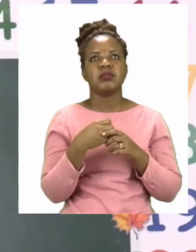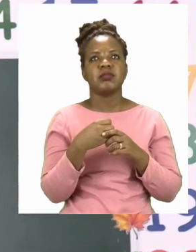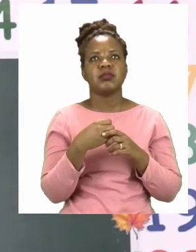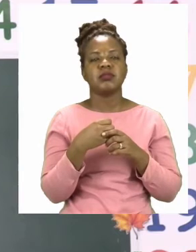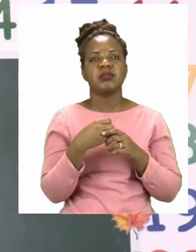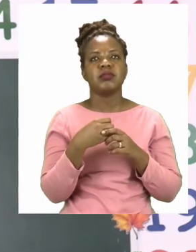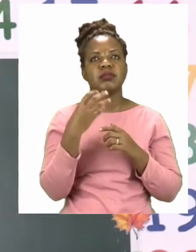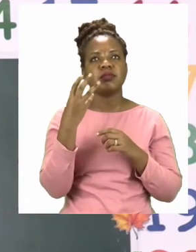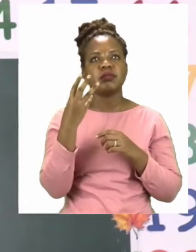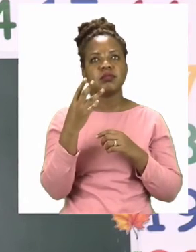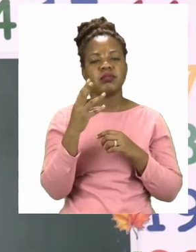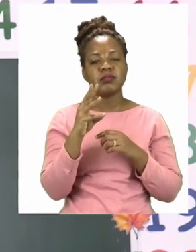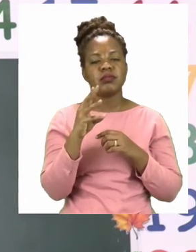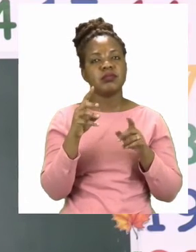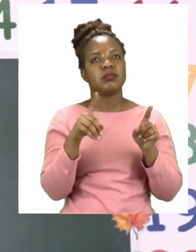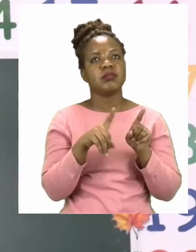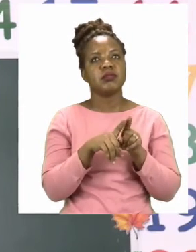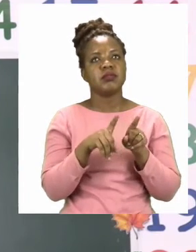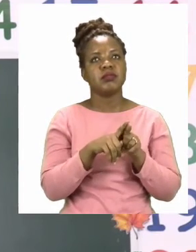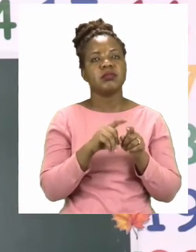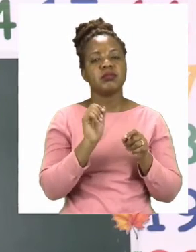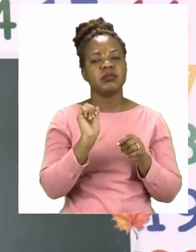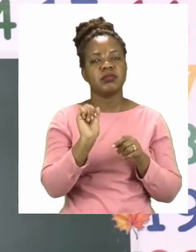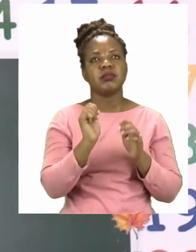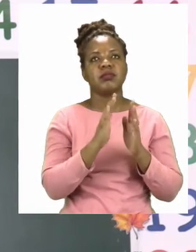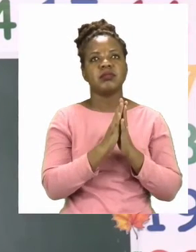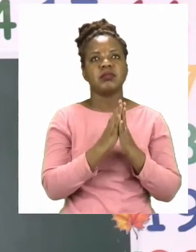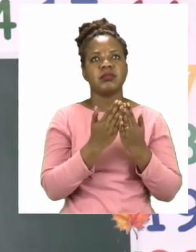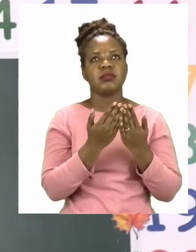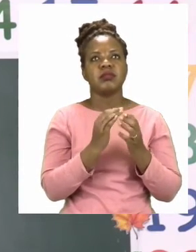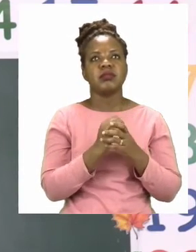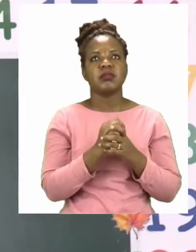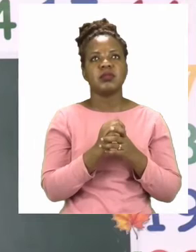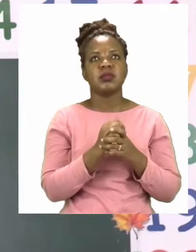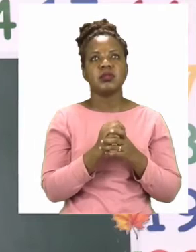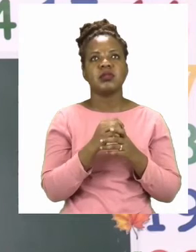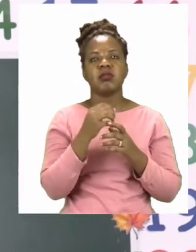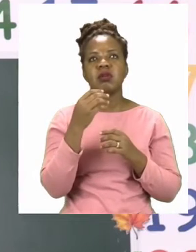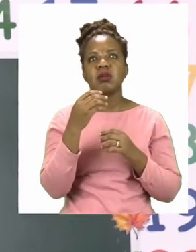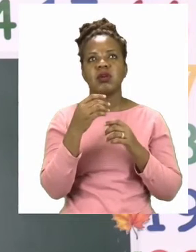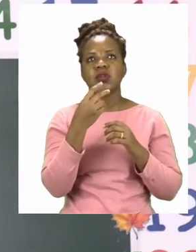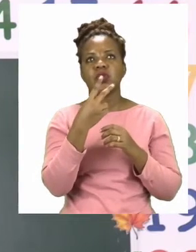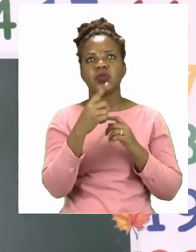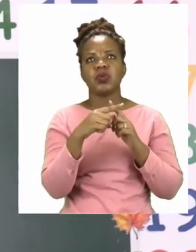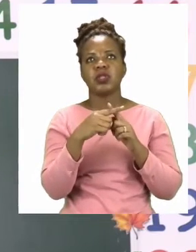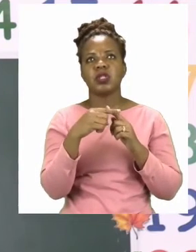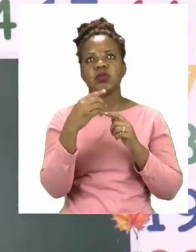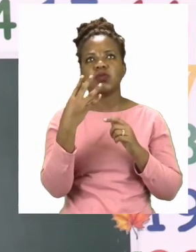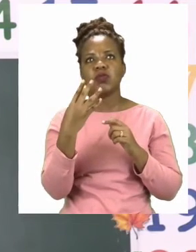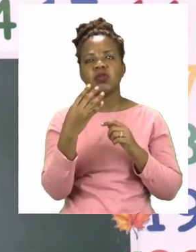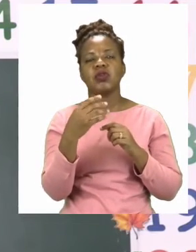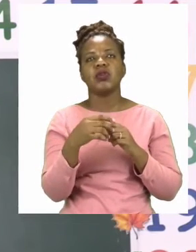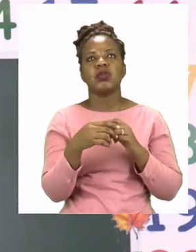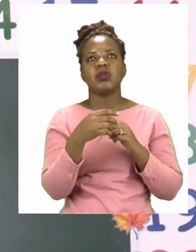6, just like in your book. Then they don't give you anything for the rest. So we are starting at